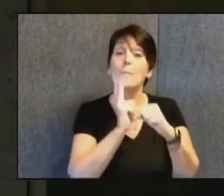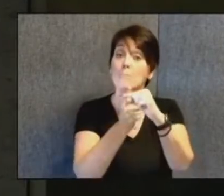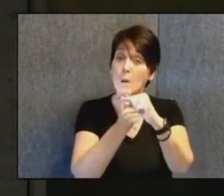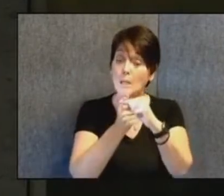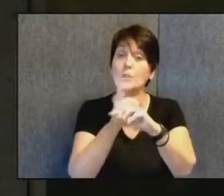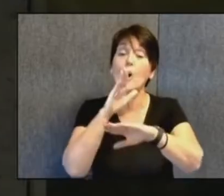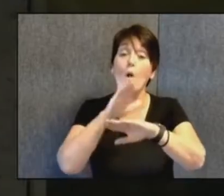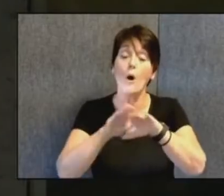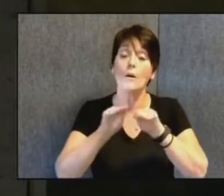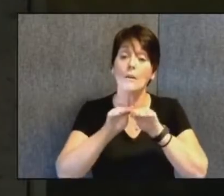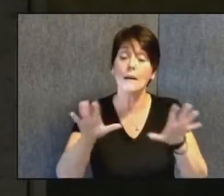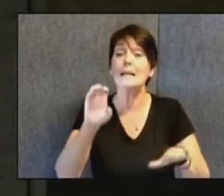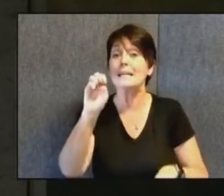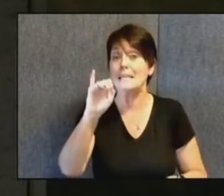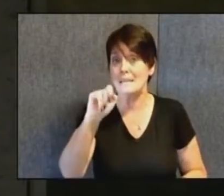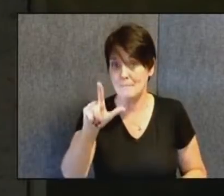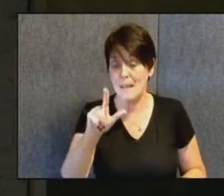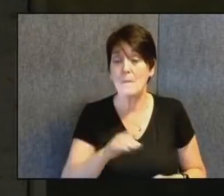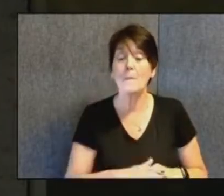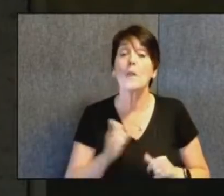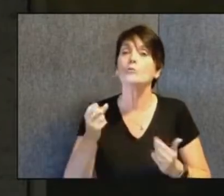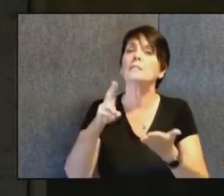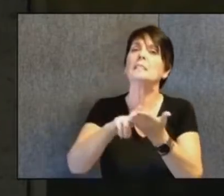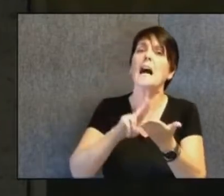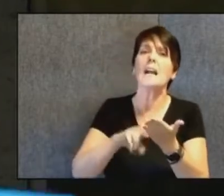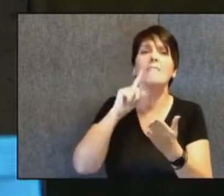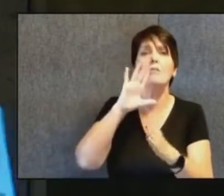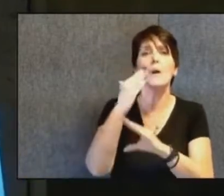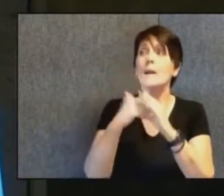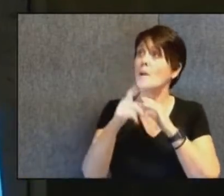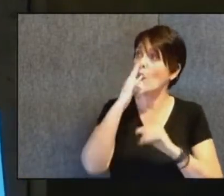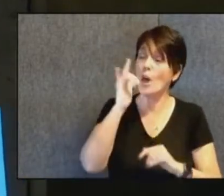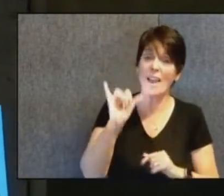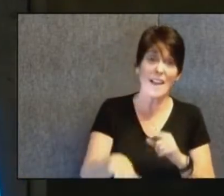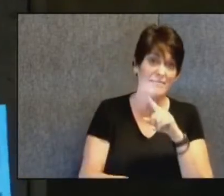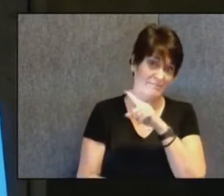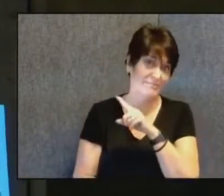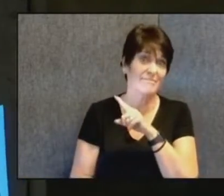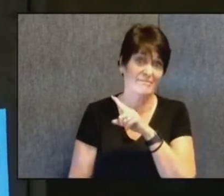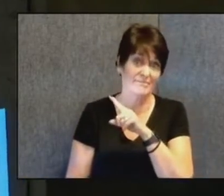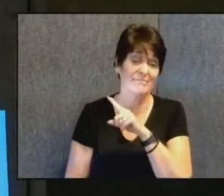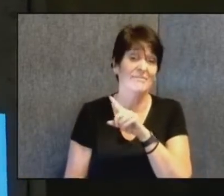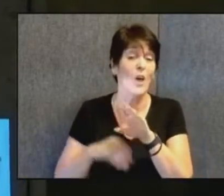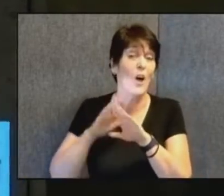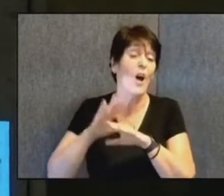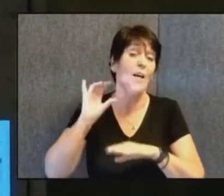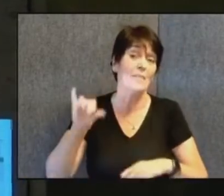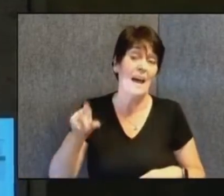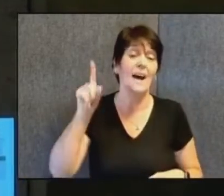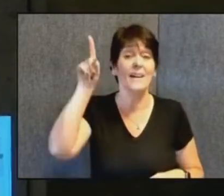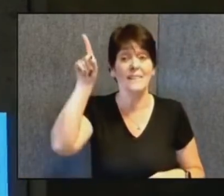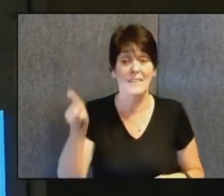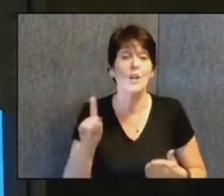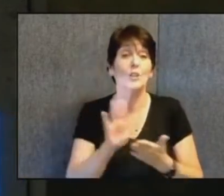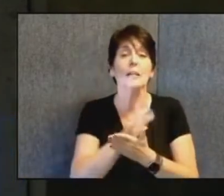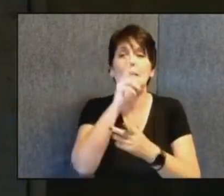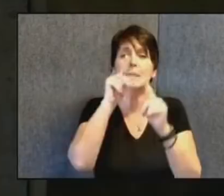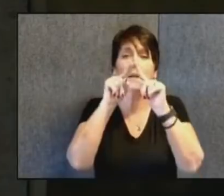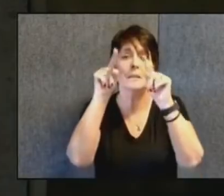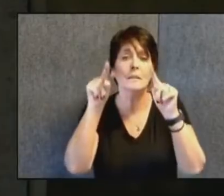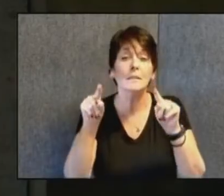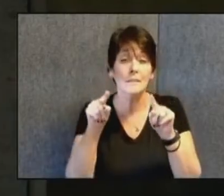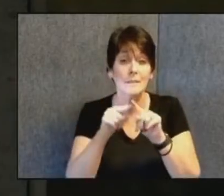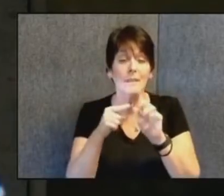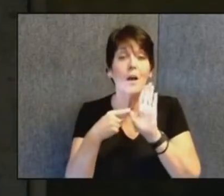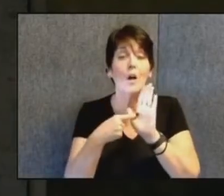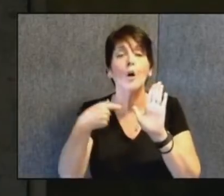also disseminated via email, so please sign up for our email list. They look like this. On these respective documents, you see a little square code right there.